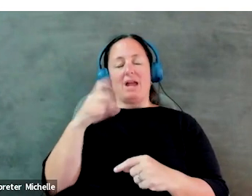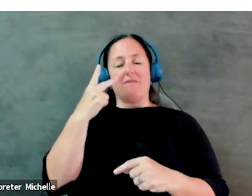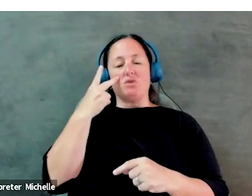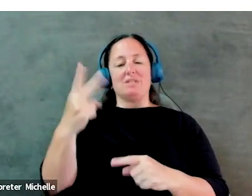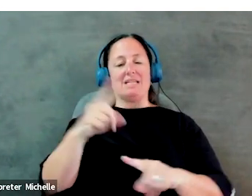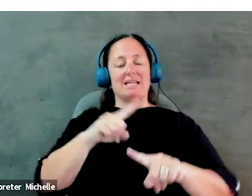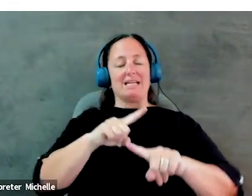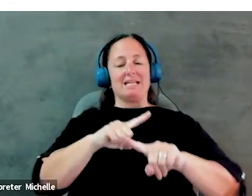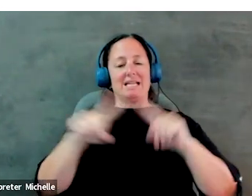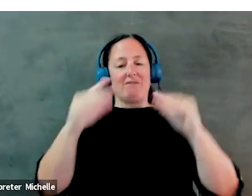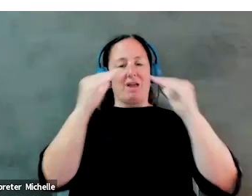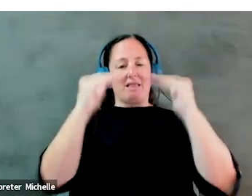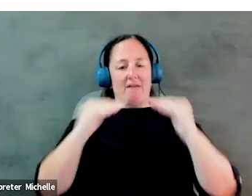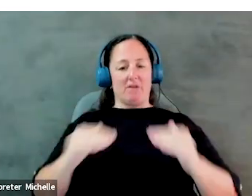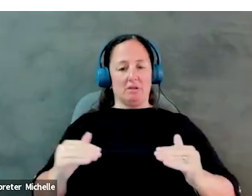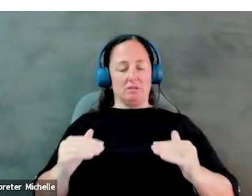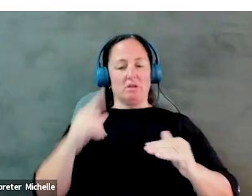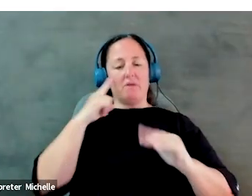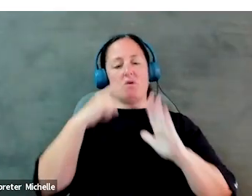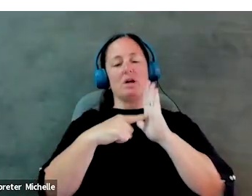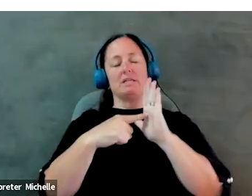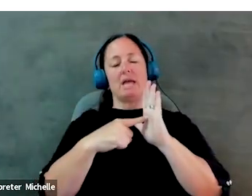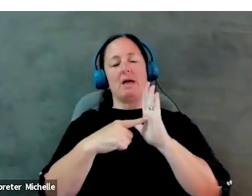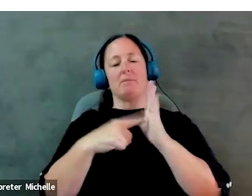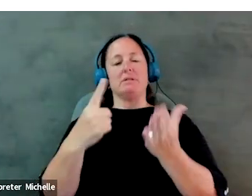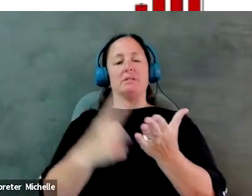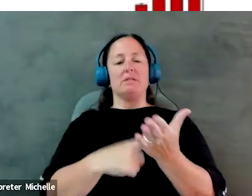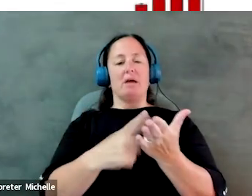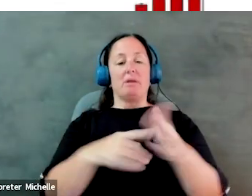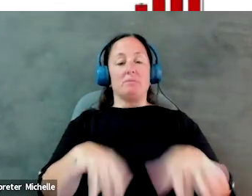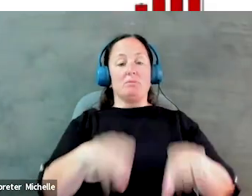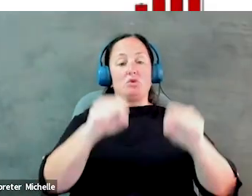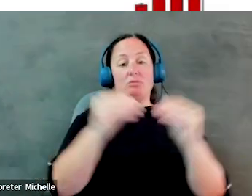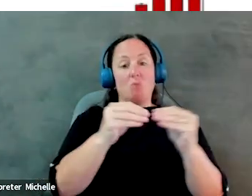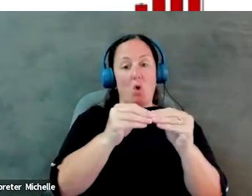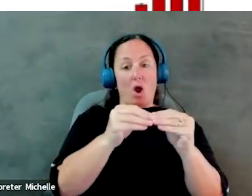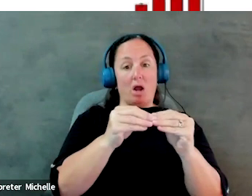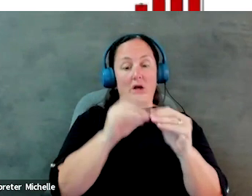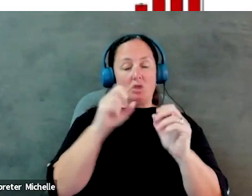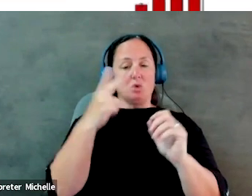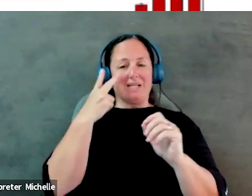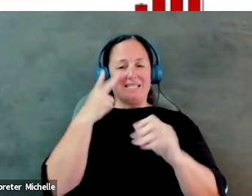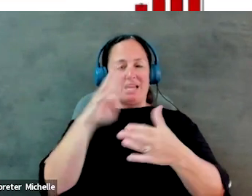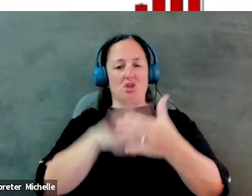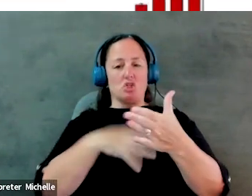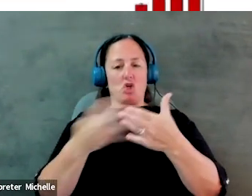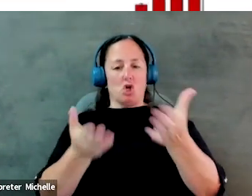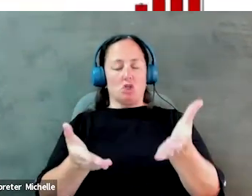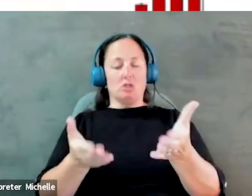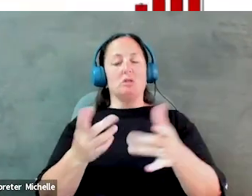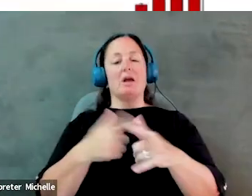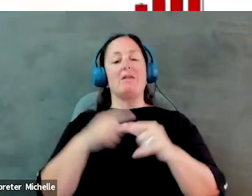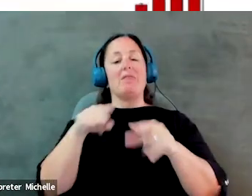to see the different levels. For example, sometimes it absorbs more, as you can see in the